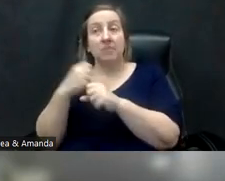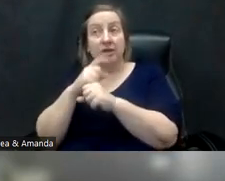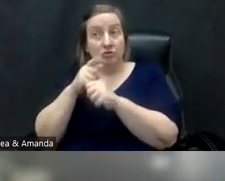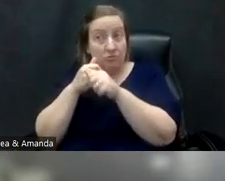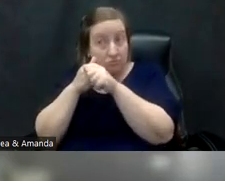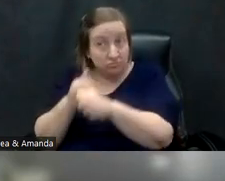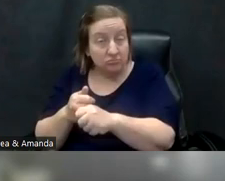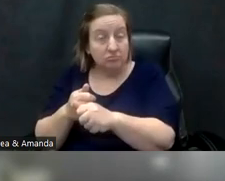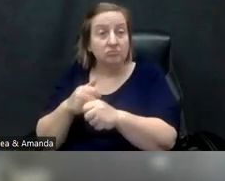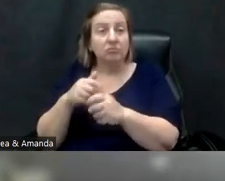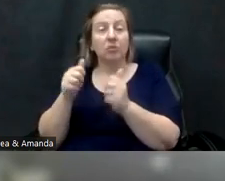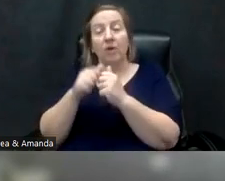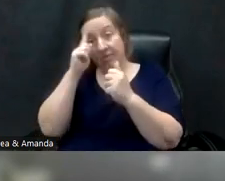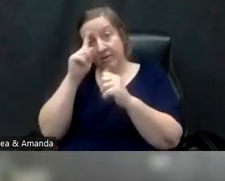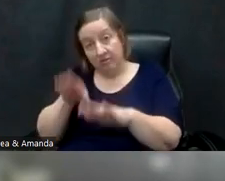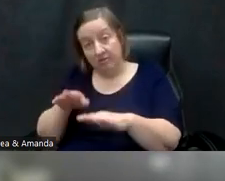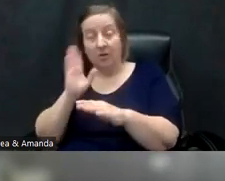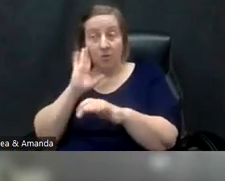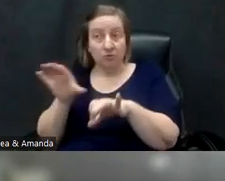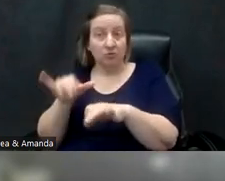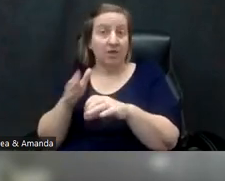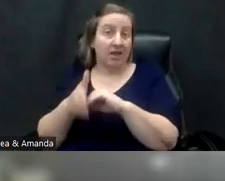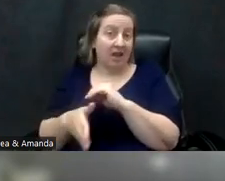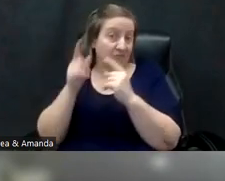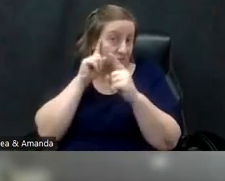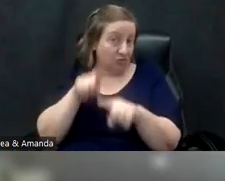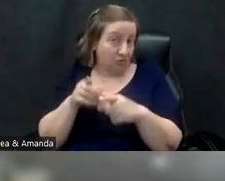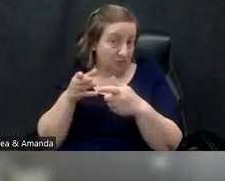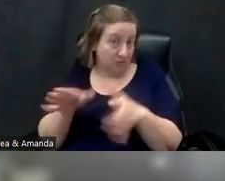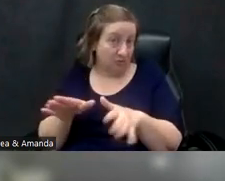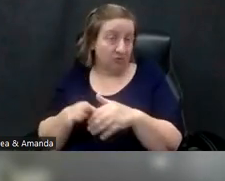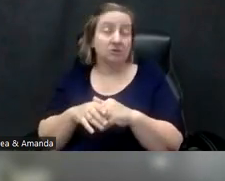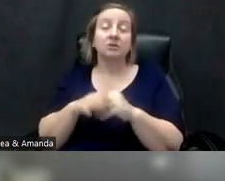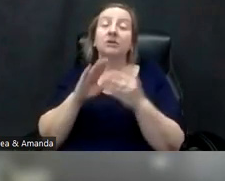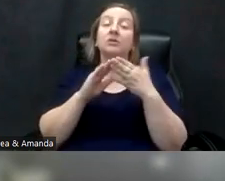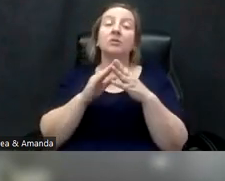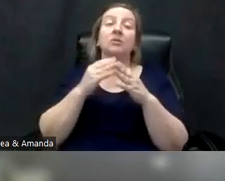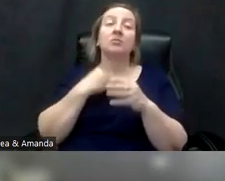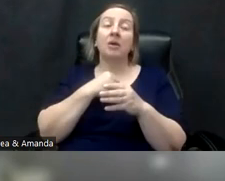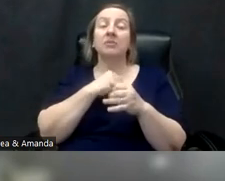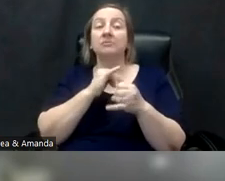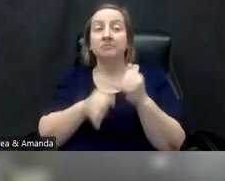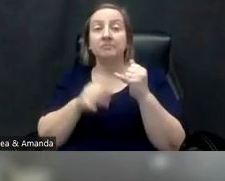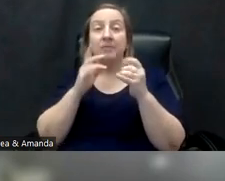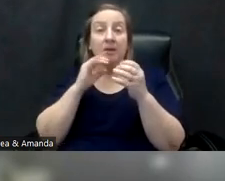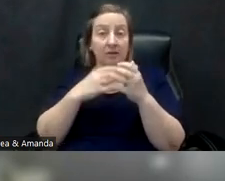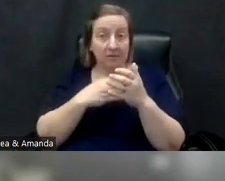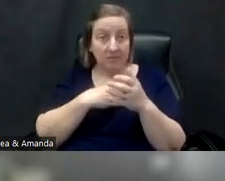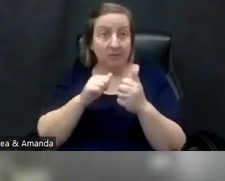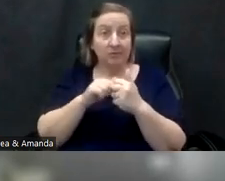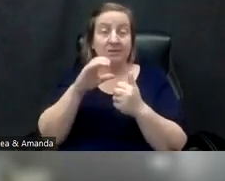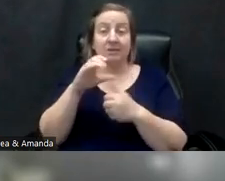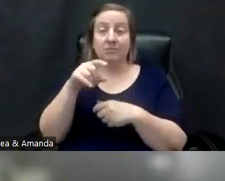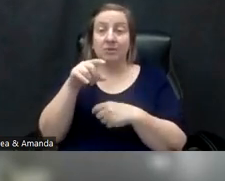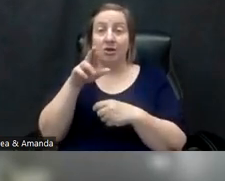do so even after the agreement ends. Community members may file their complaints with the CPRA or the